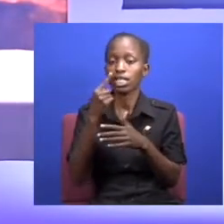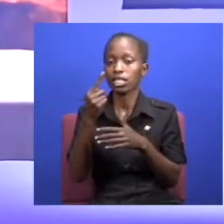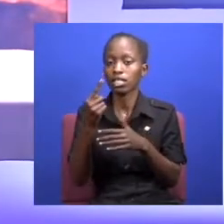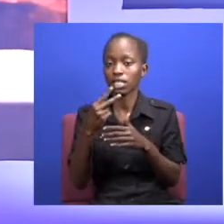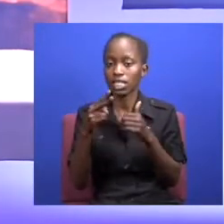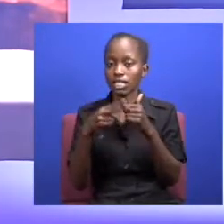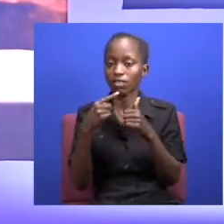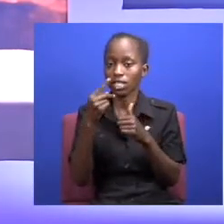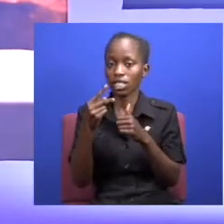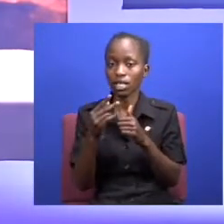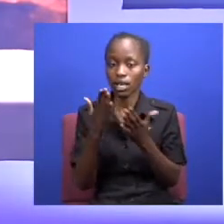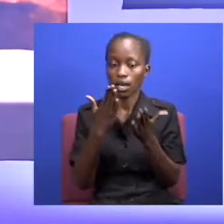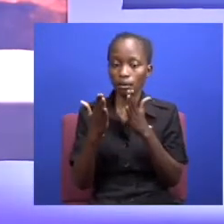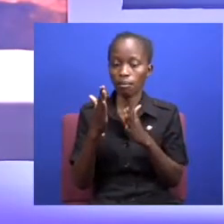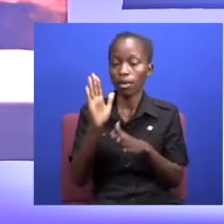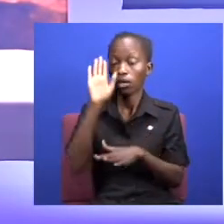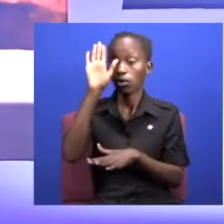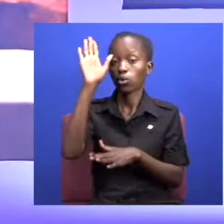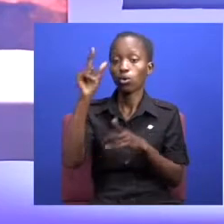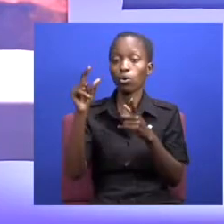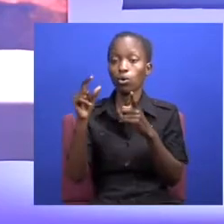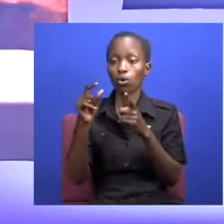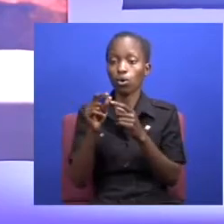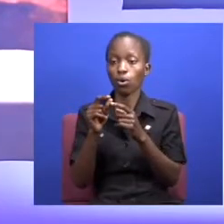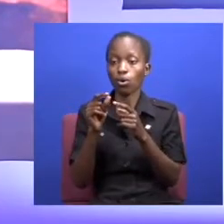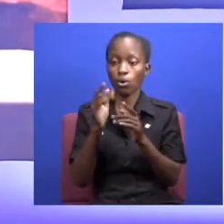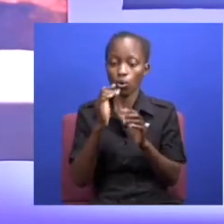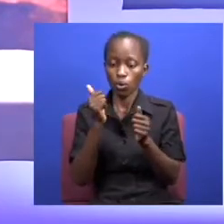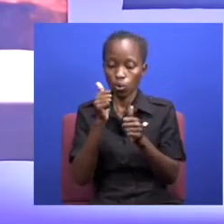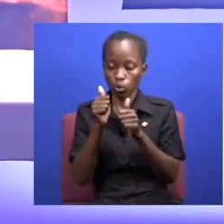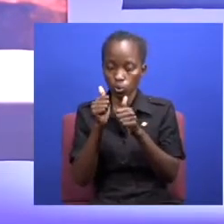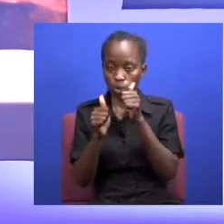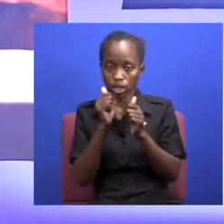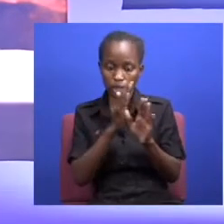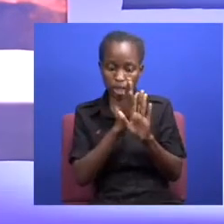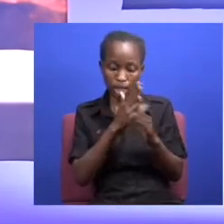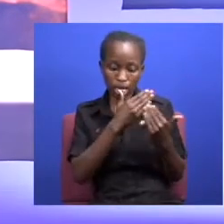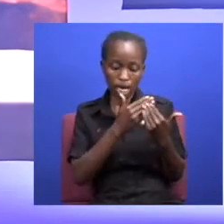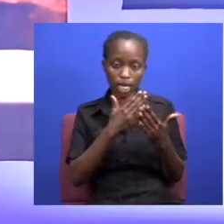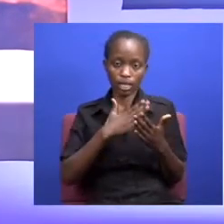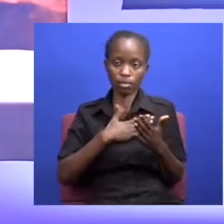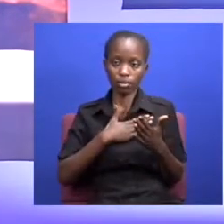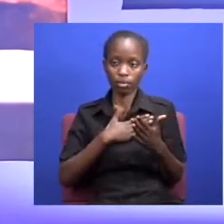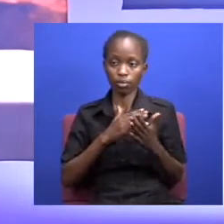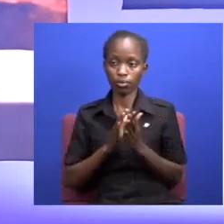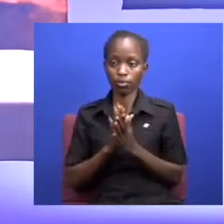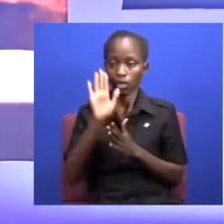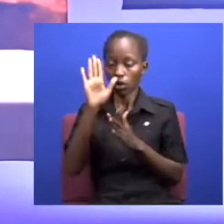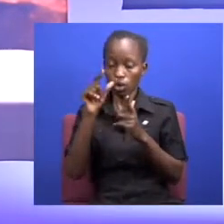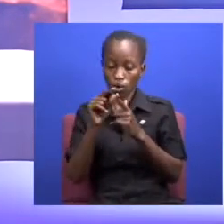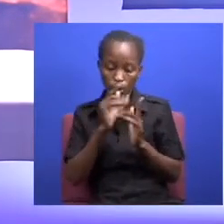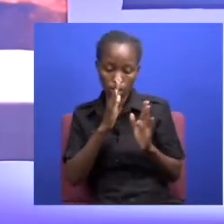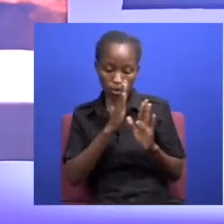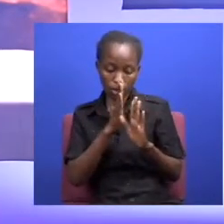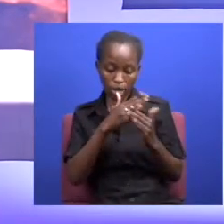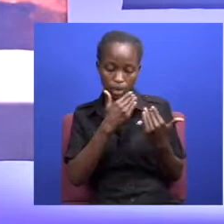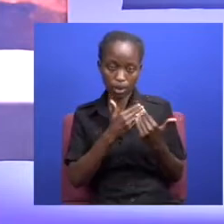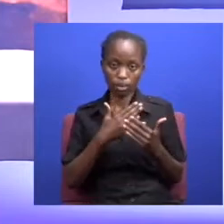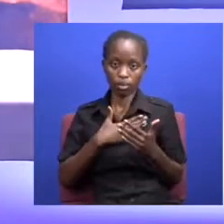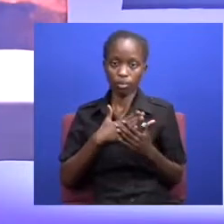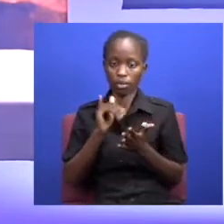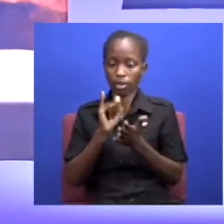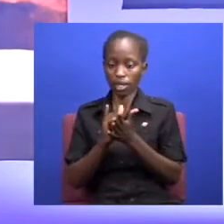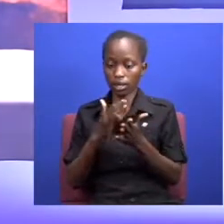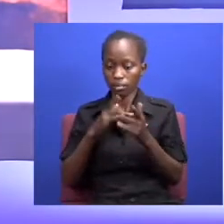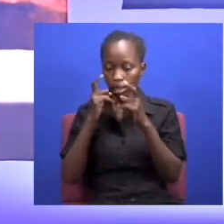7 says these words, "May your word, which is hidden in my heart, your word I have hidden in my heart,